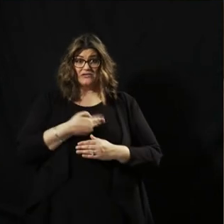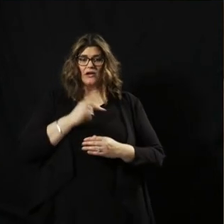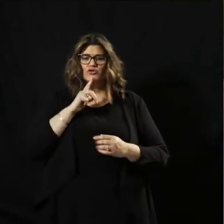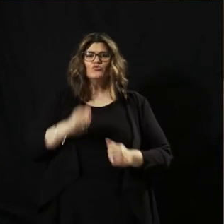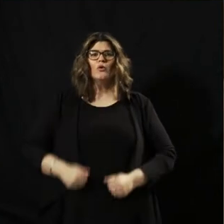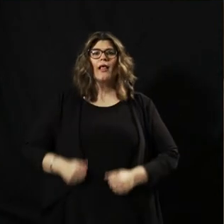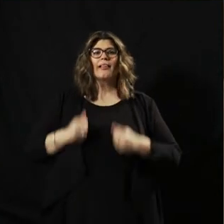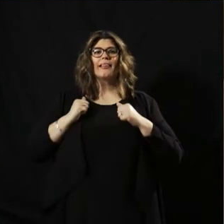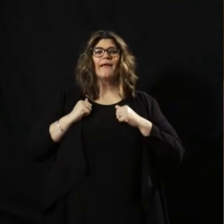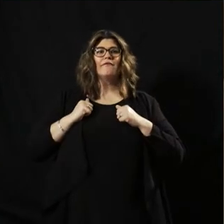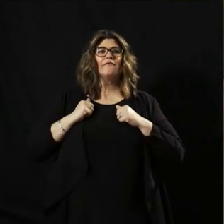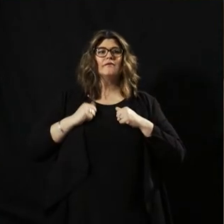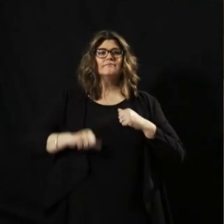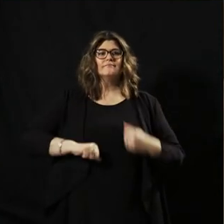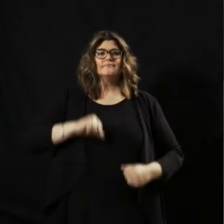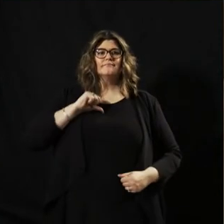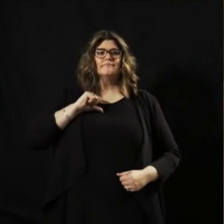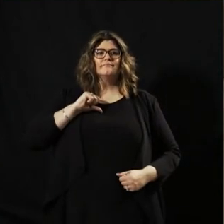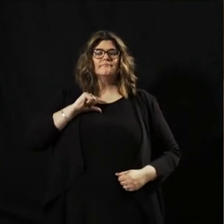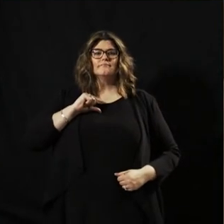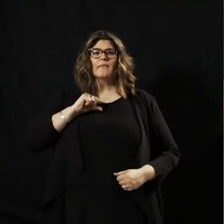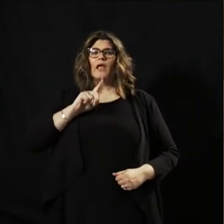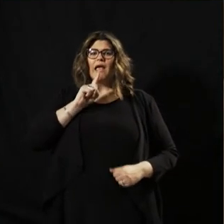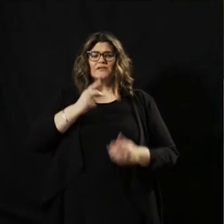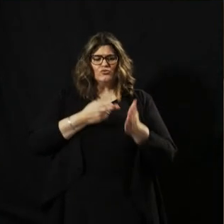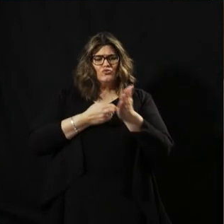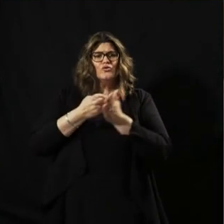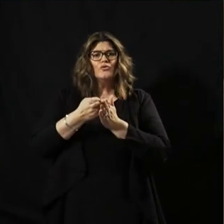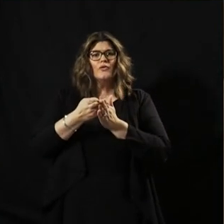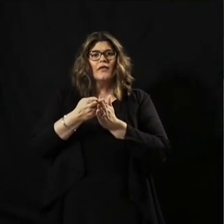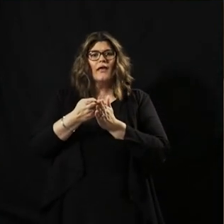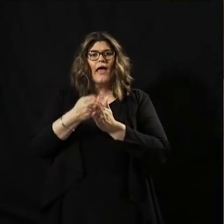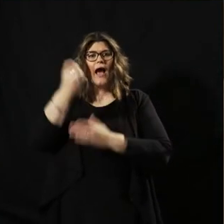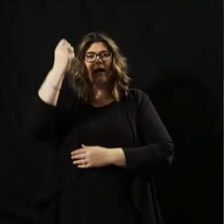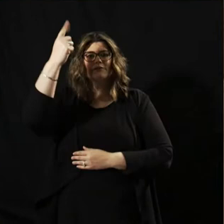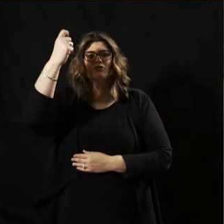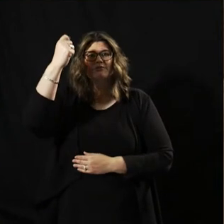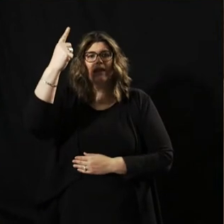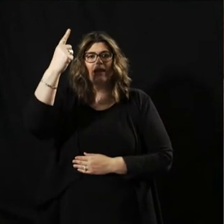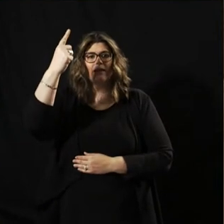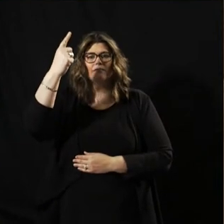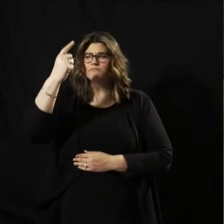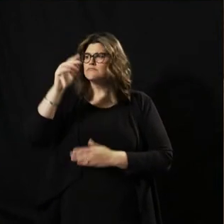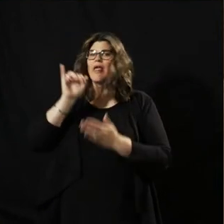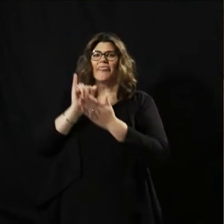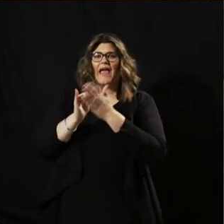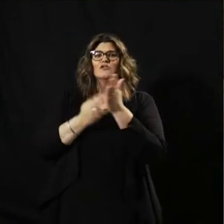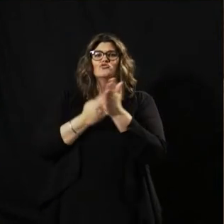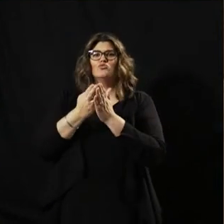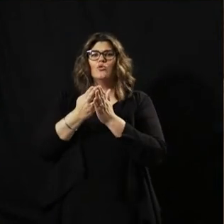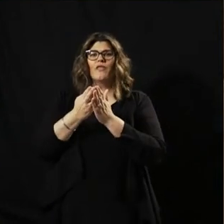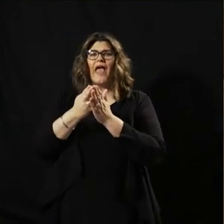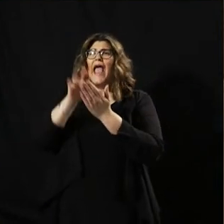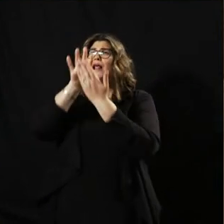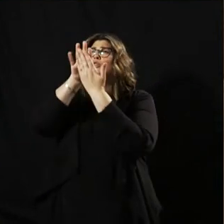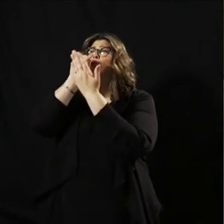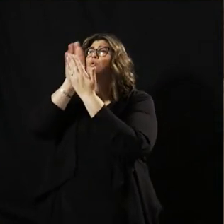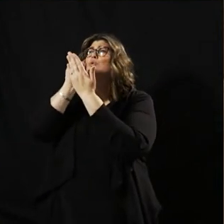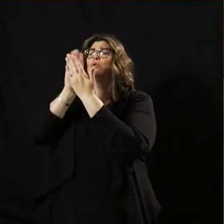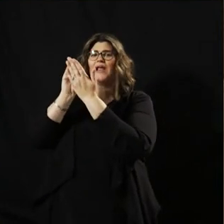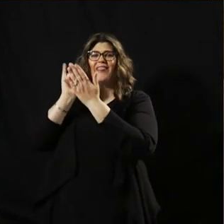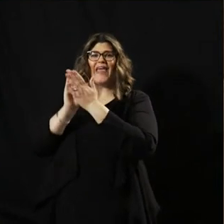lives with this as true, understanding it to be true and growing in the truth of